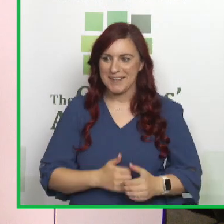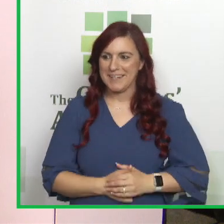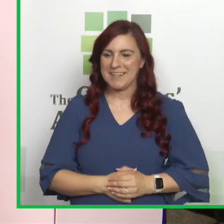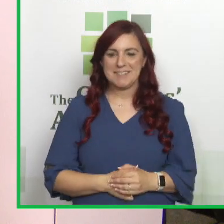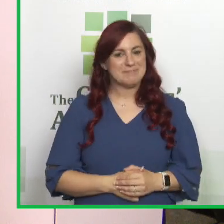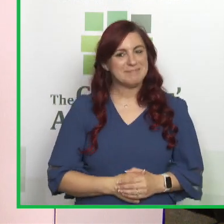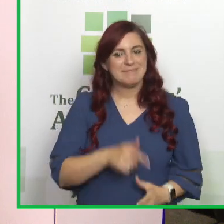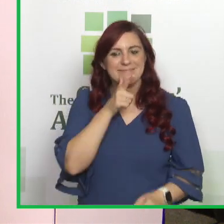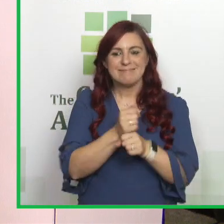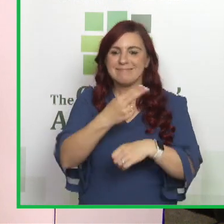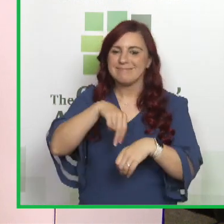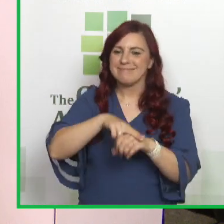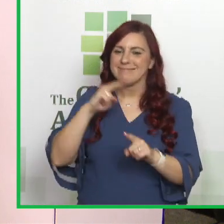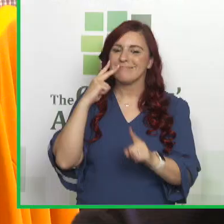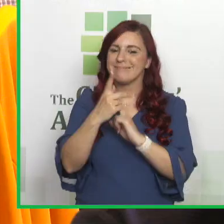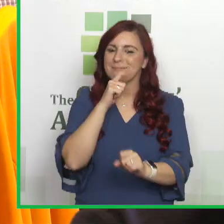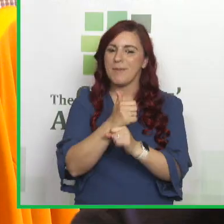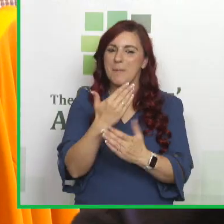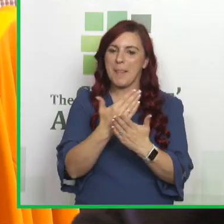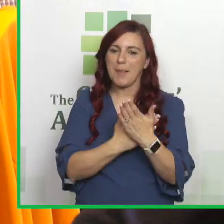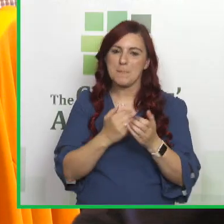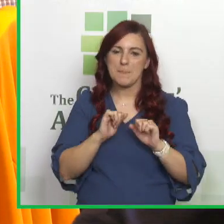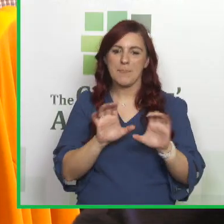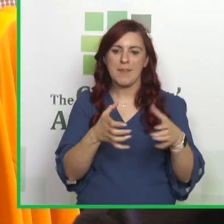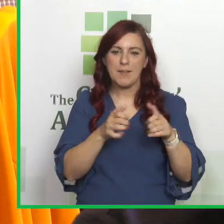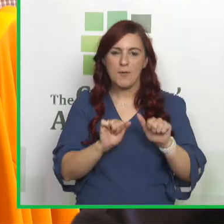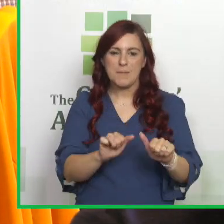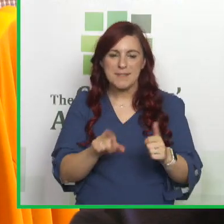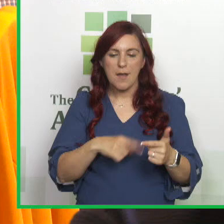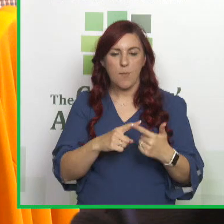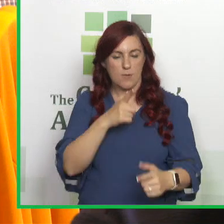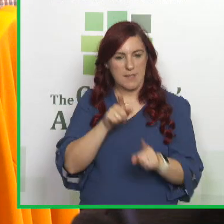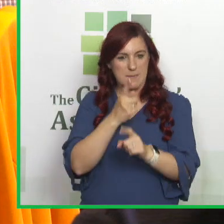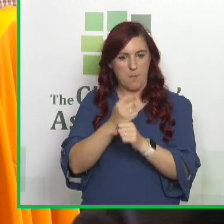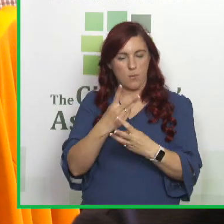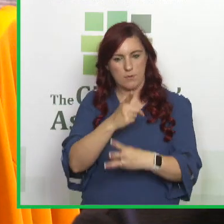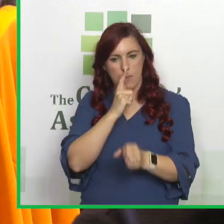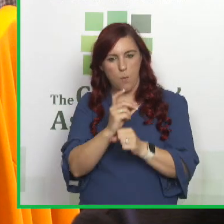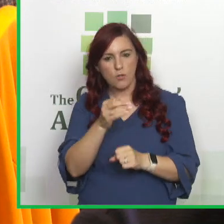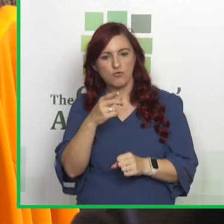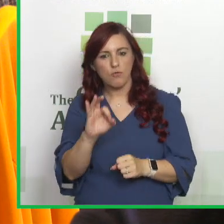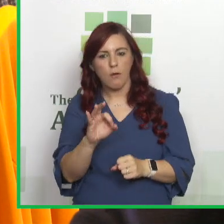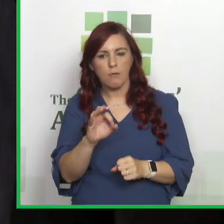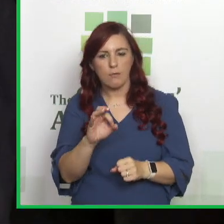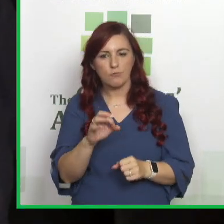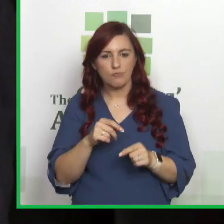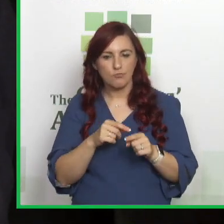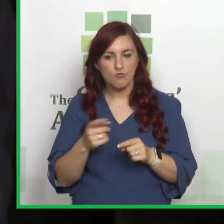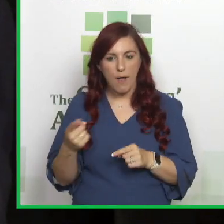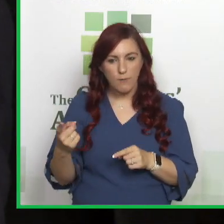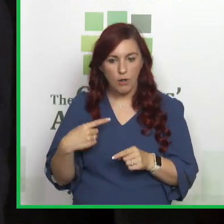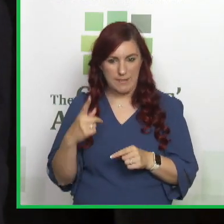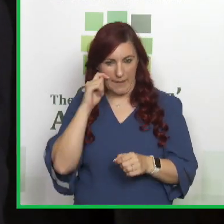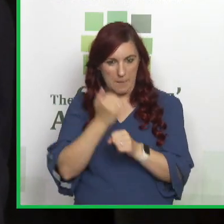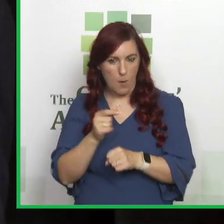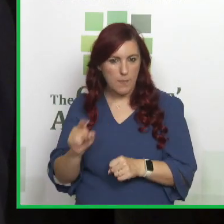law enforcement, but I also want to talk to you about, what do the drug trafficking gangs think of this? You know, what are they planning? And also I'll try and